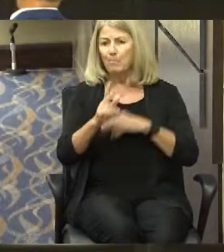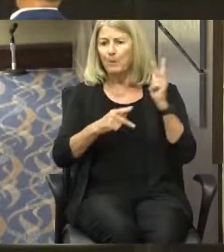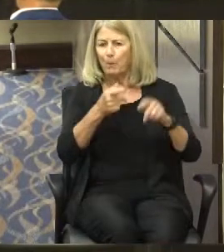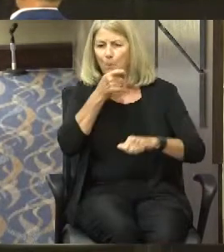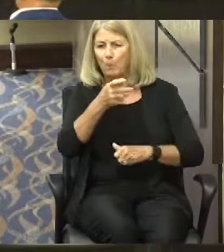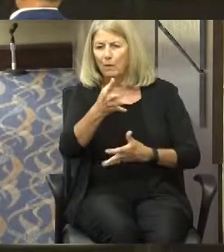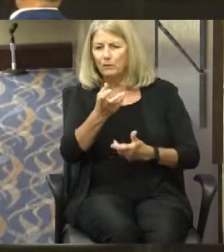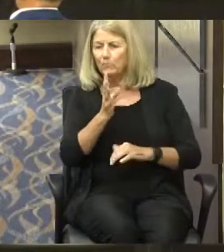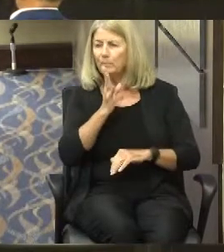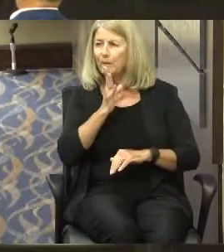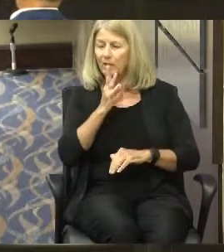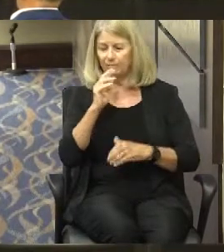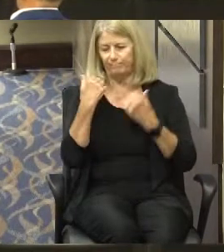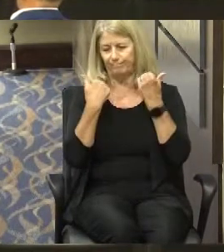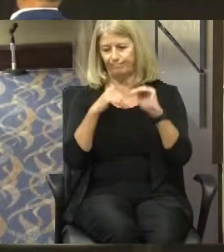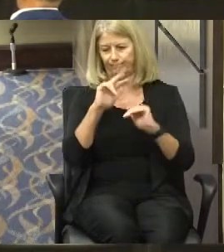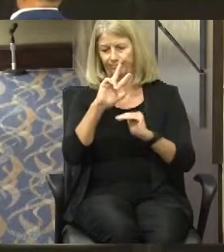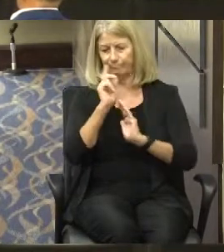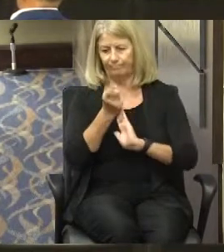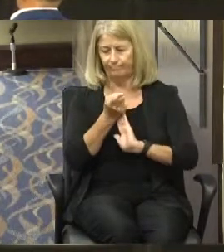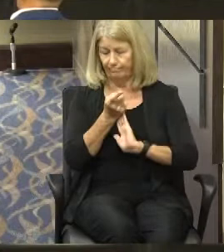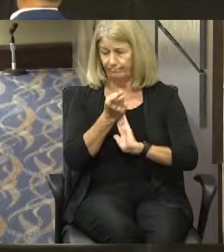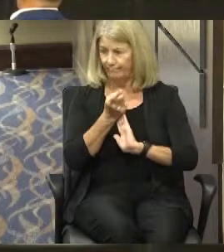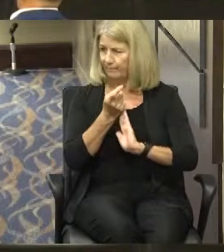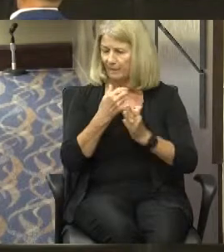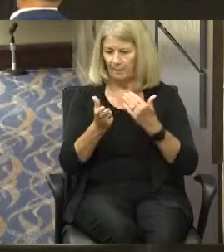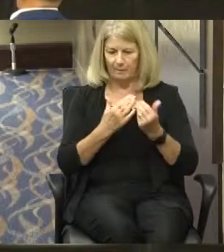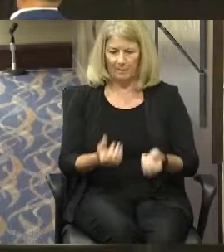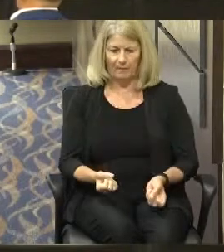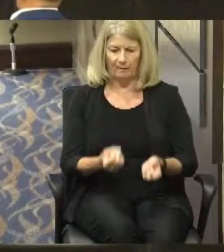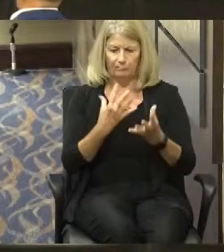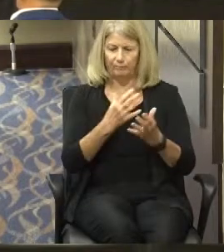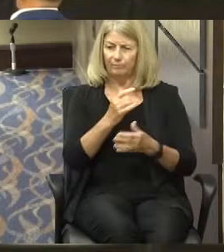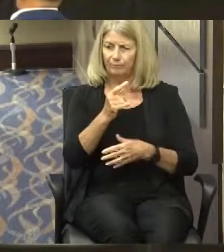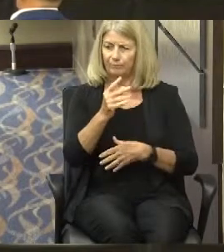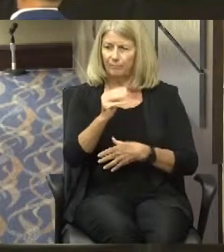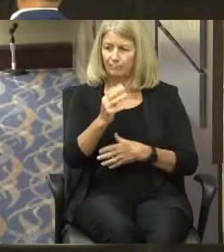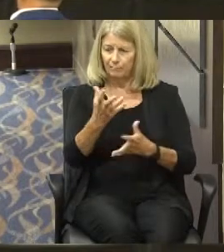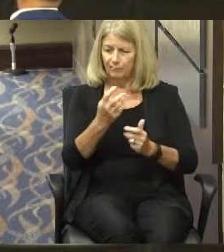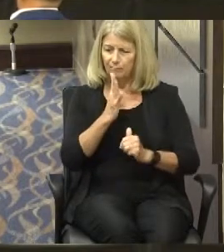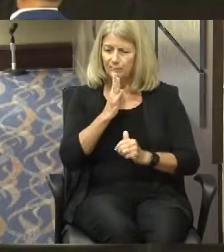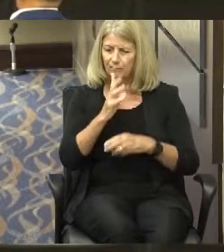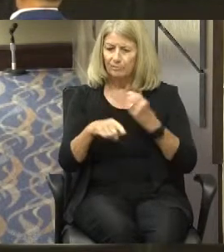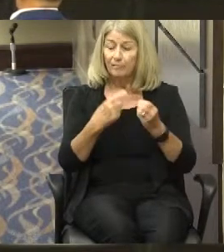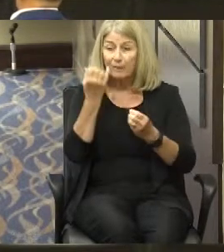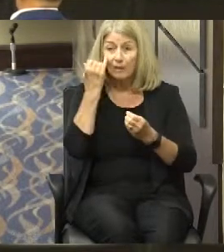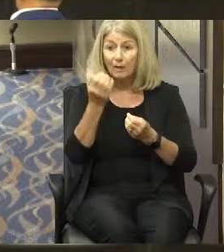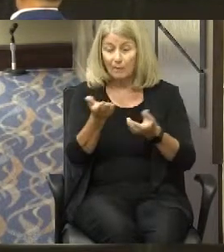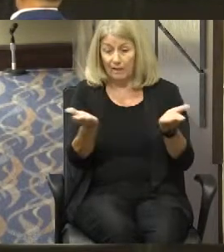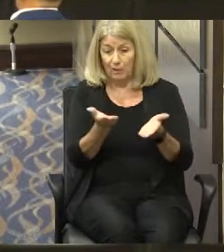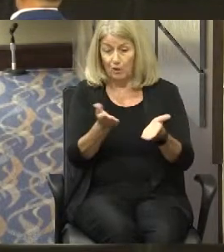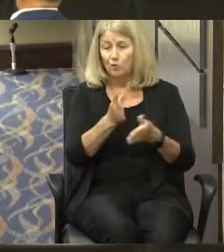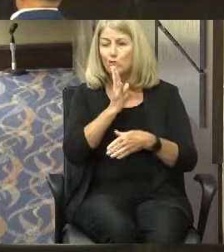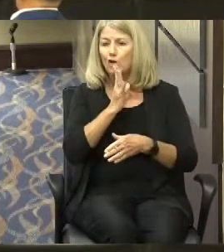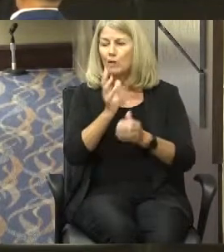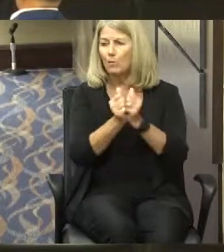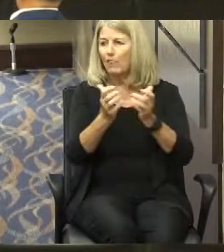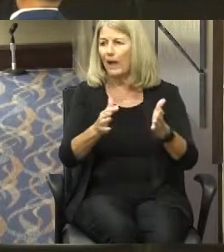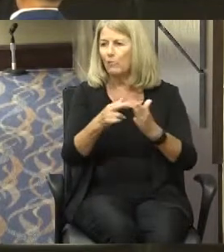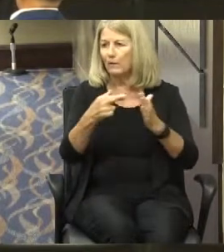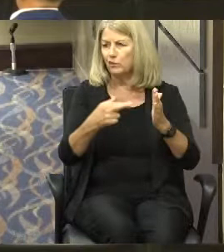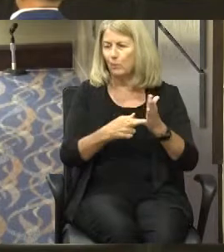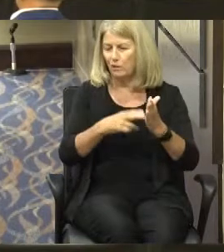the number of agenda items the speaker wishes to address. If you're here to speak and have not filled out a registration card, please see the City Secretary